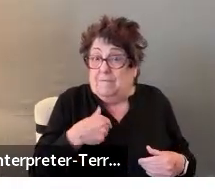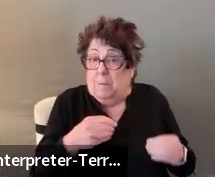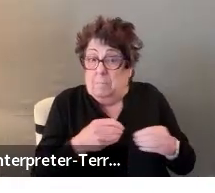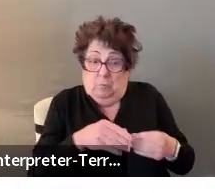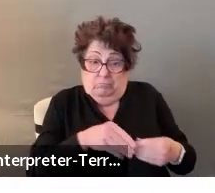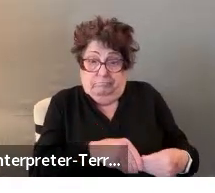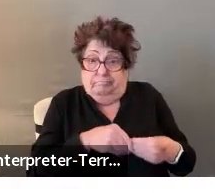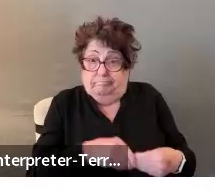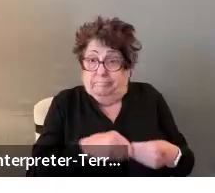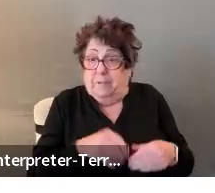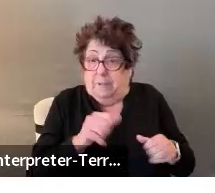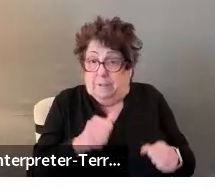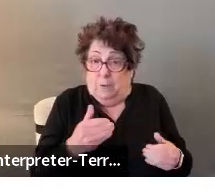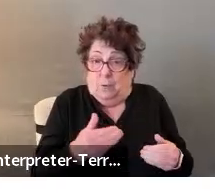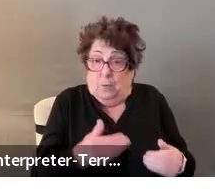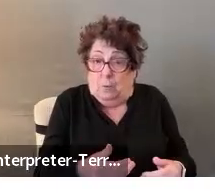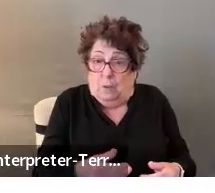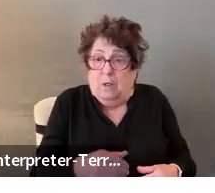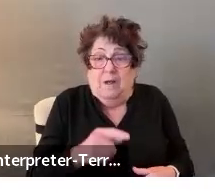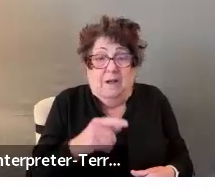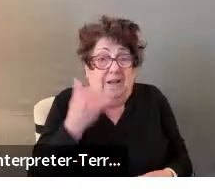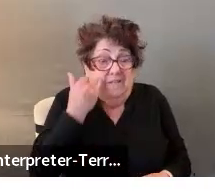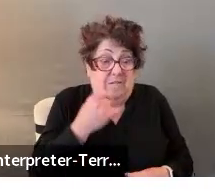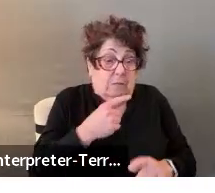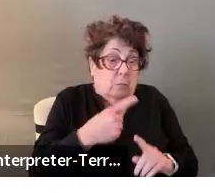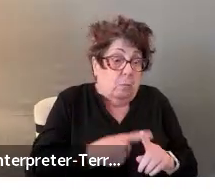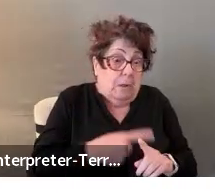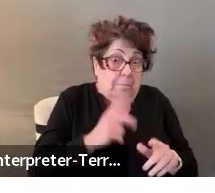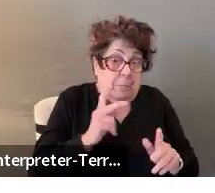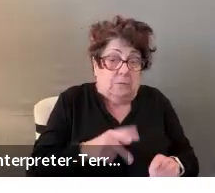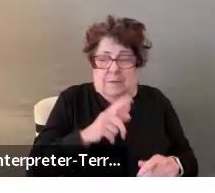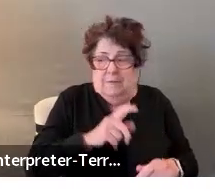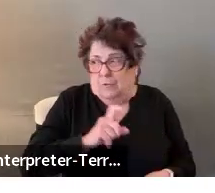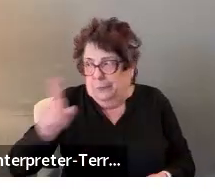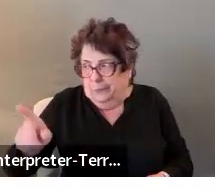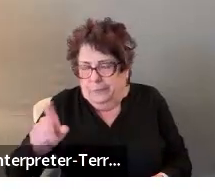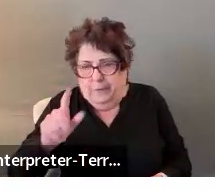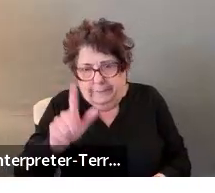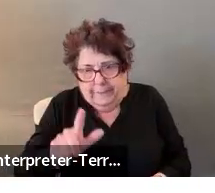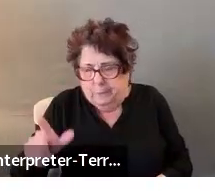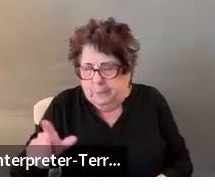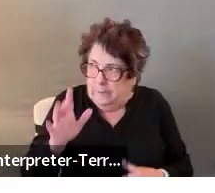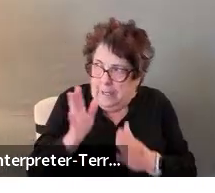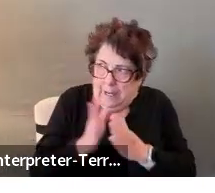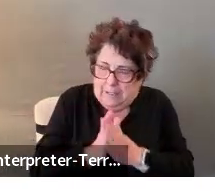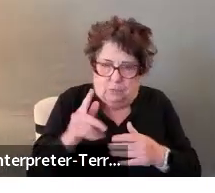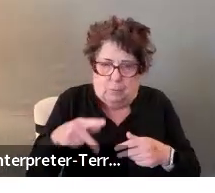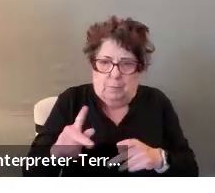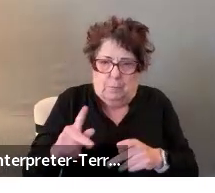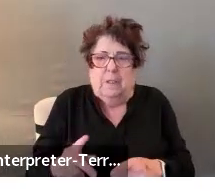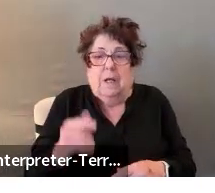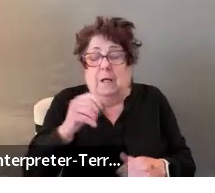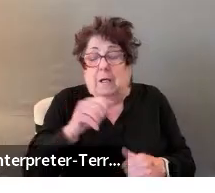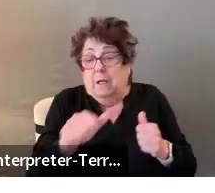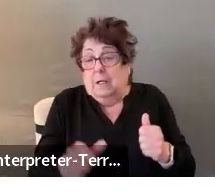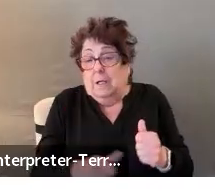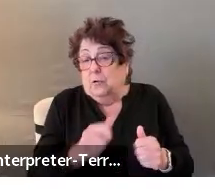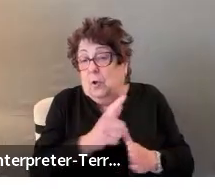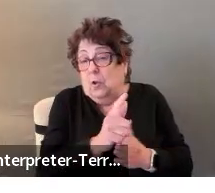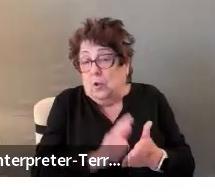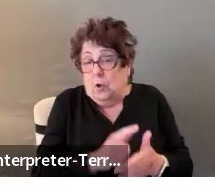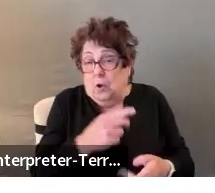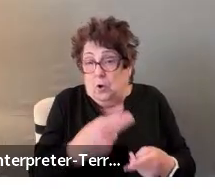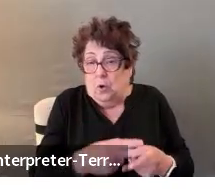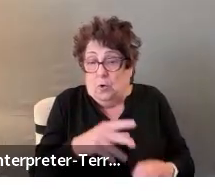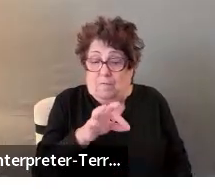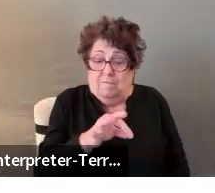for some changes. Under a law called the Fair Housing Amendments Act of 1988, landlords